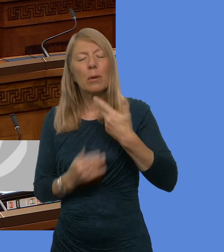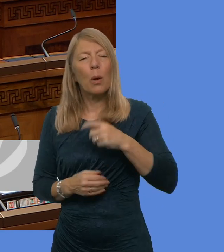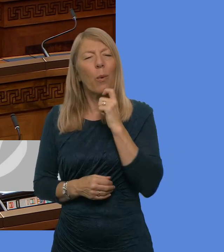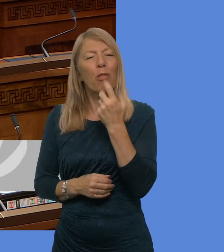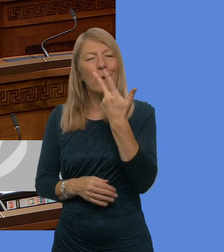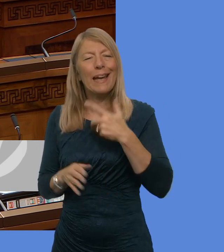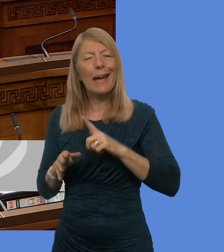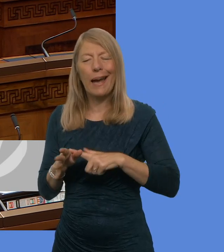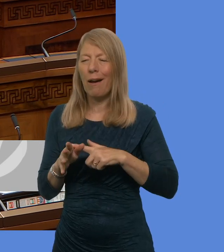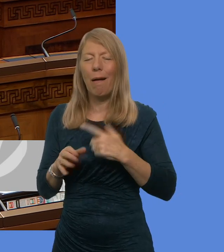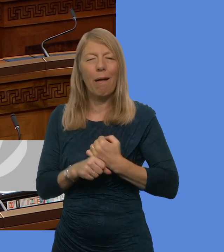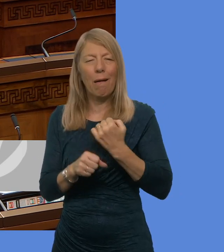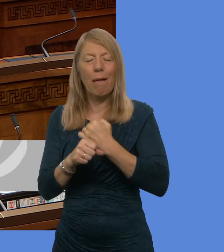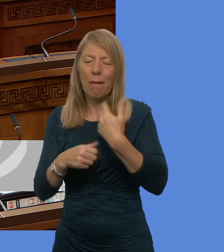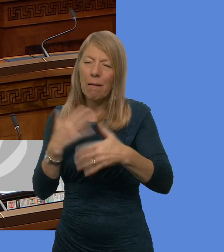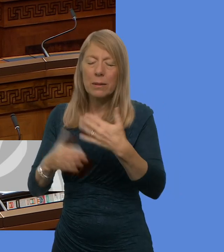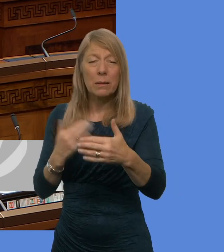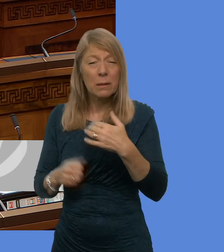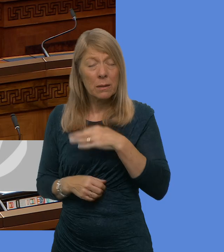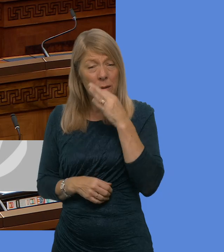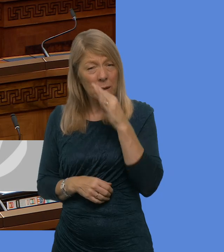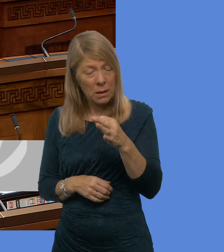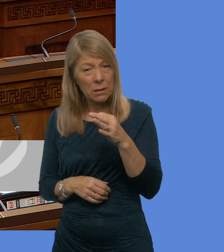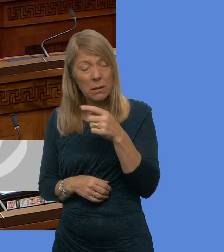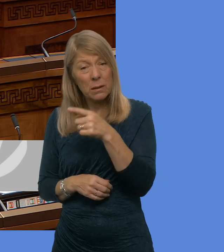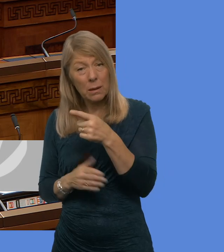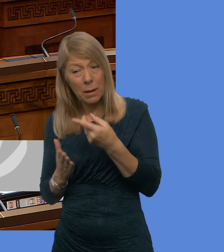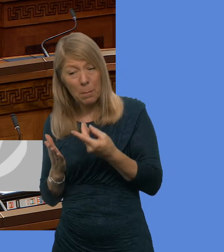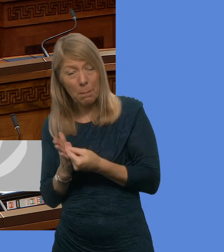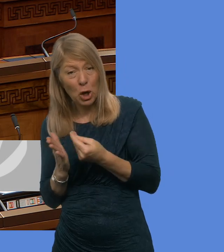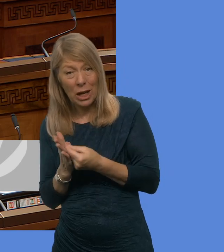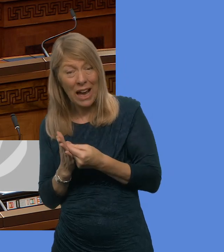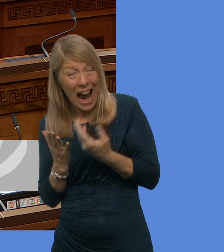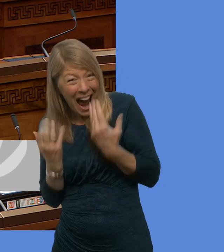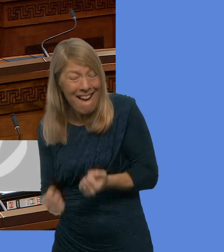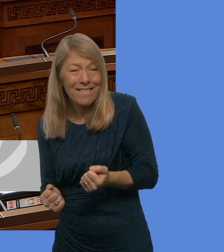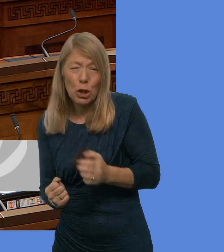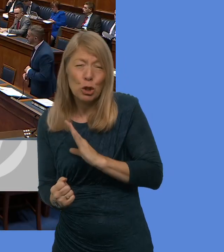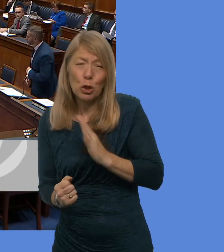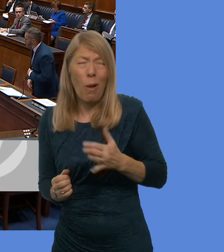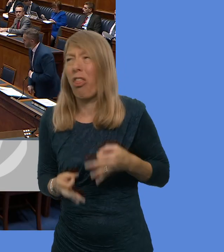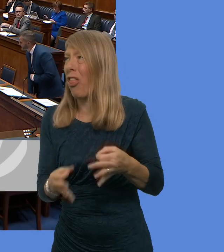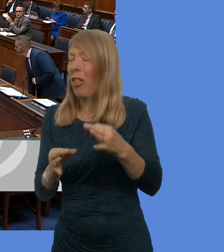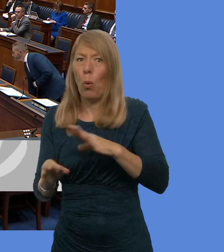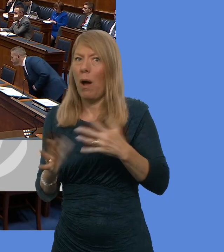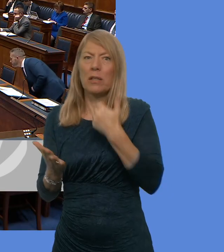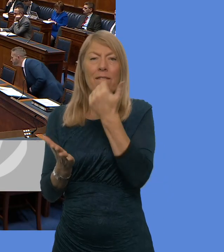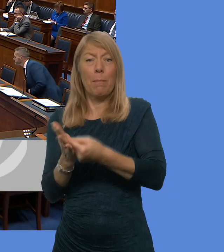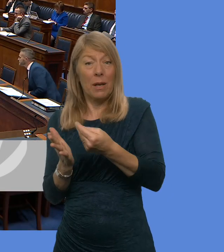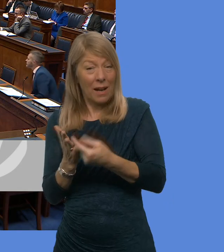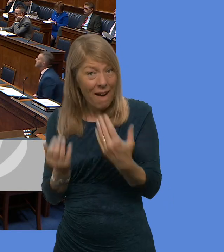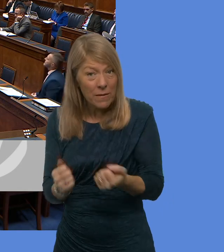cost implications will be and if there are any budgetary pressures? And can we get a commitment that it will be delivered on time, regardless of budget?